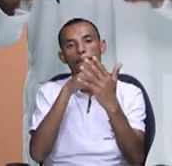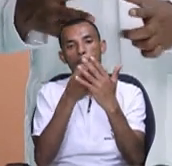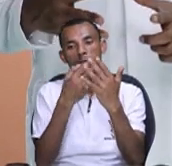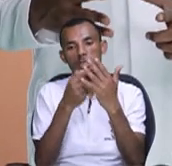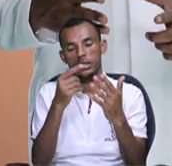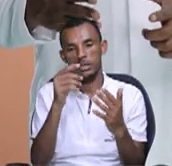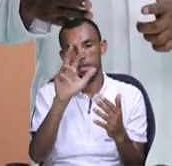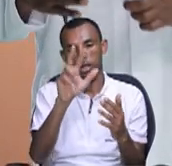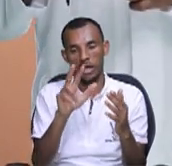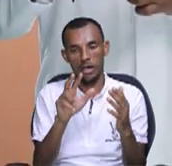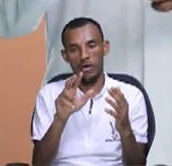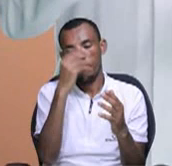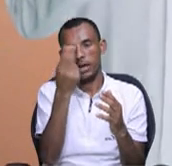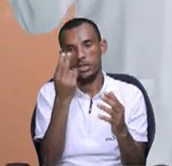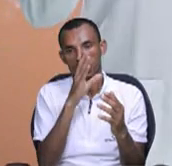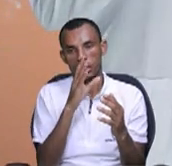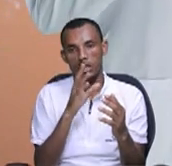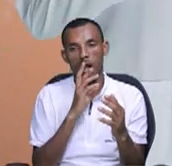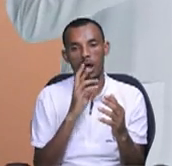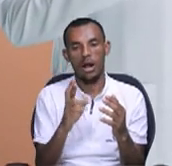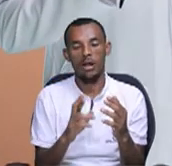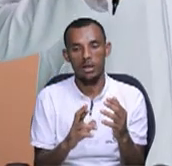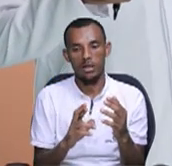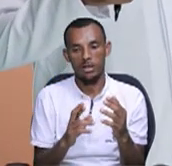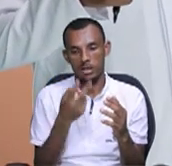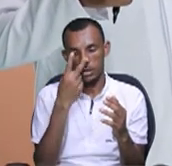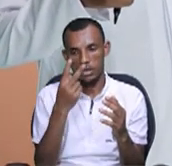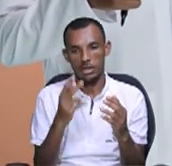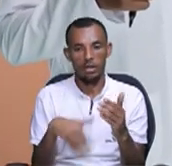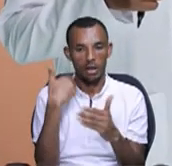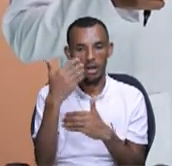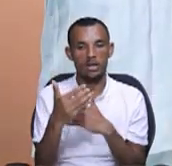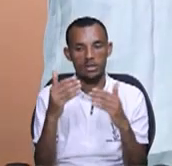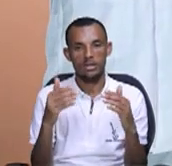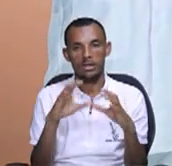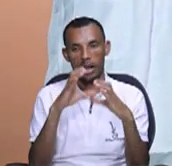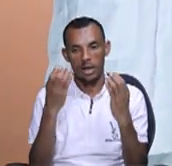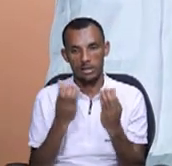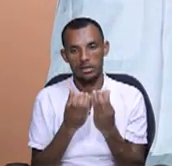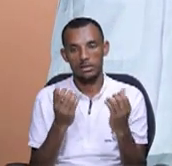basic functions are seen in the next part.